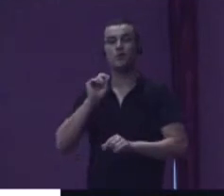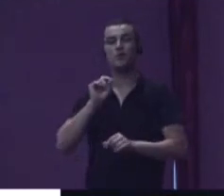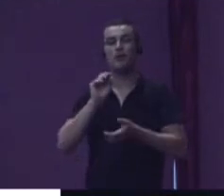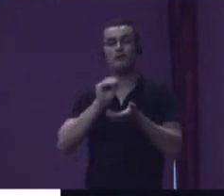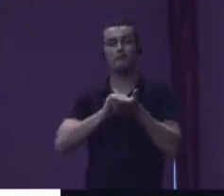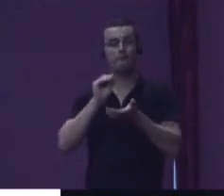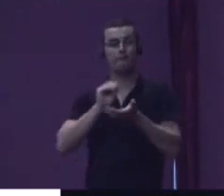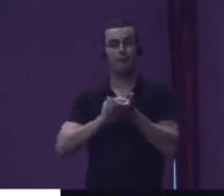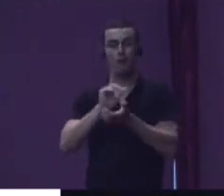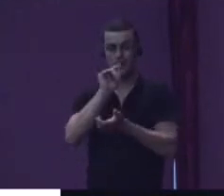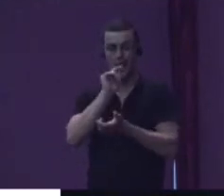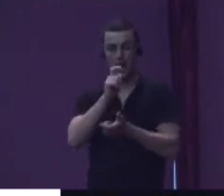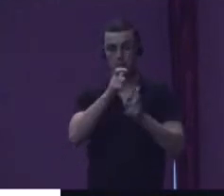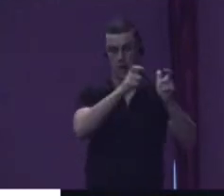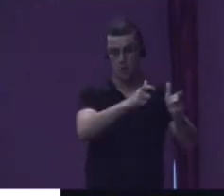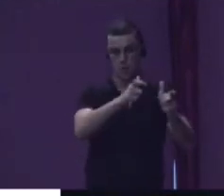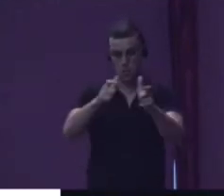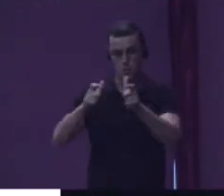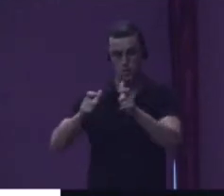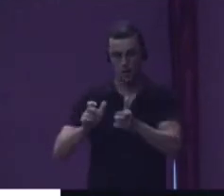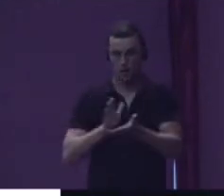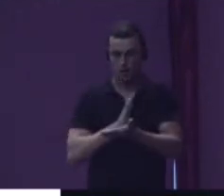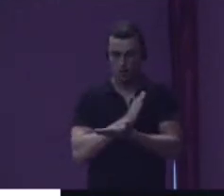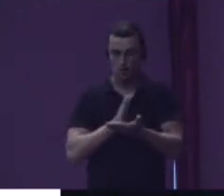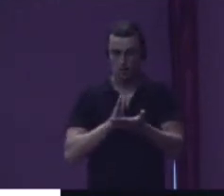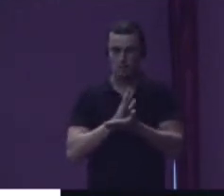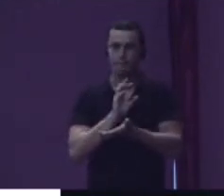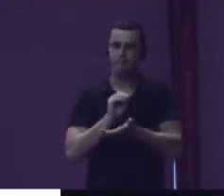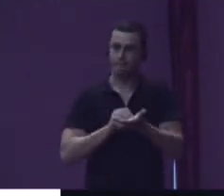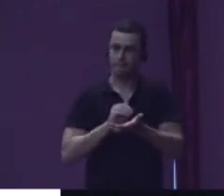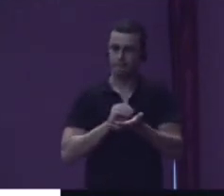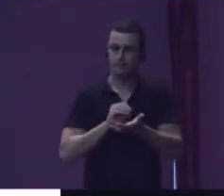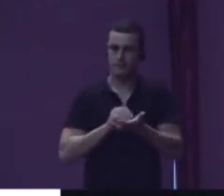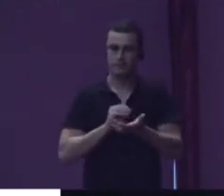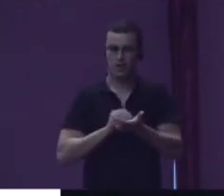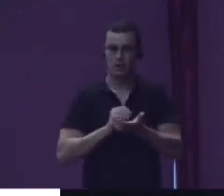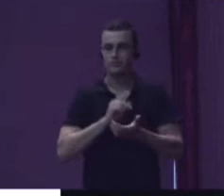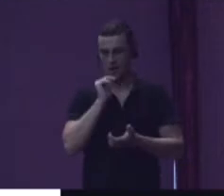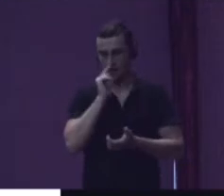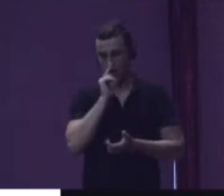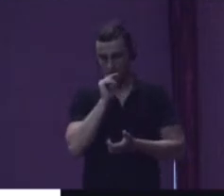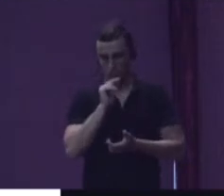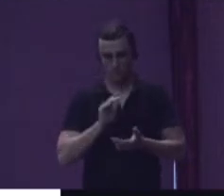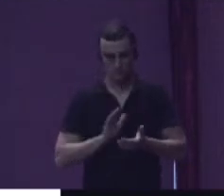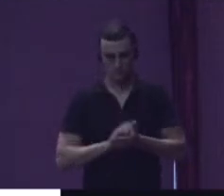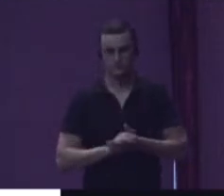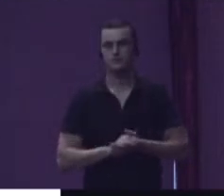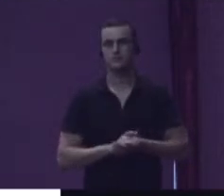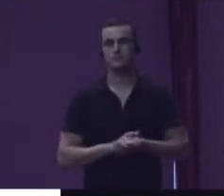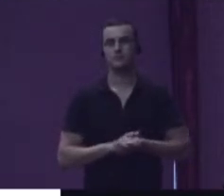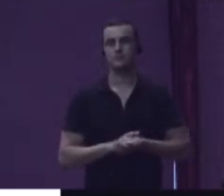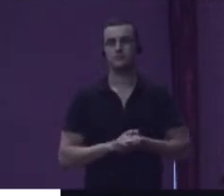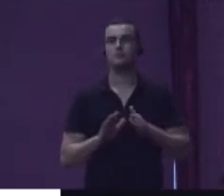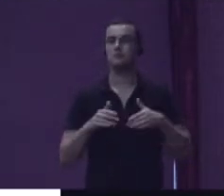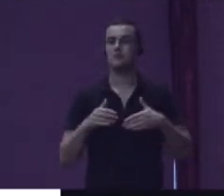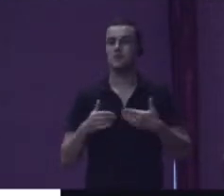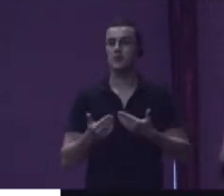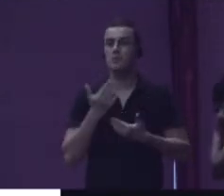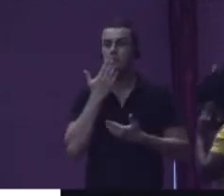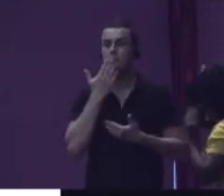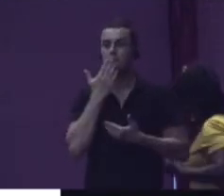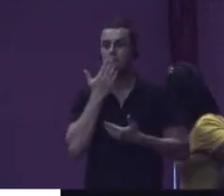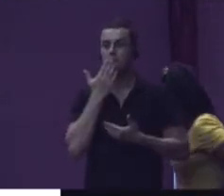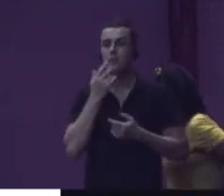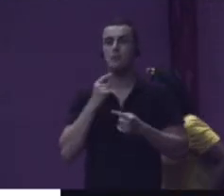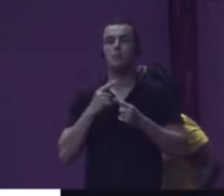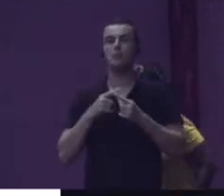And so they had people come up, and then they asked the midwives to criticize or to comment on them. In